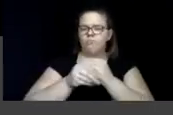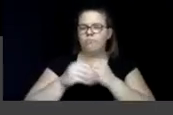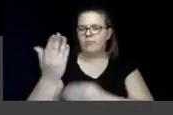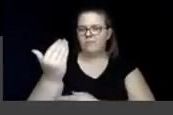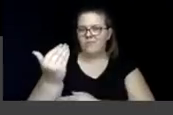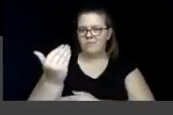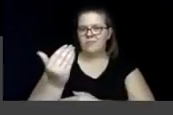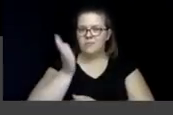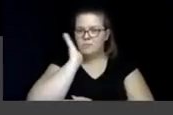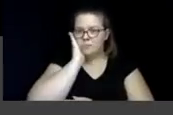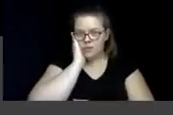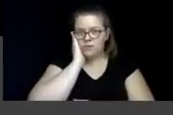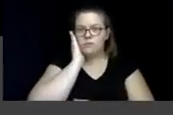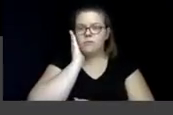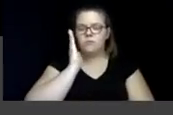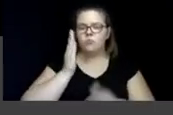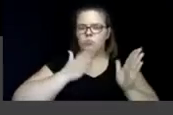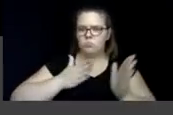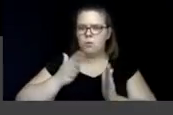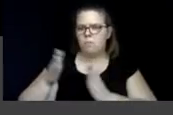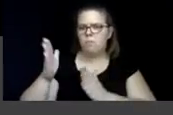beds to prepare